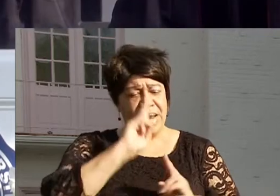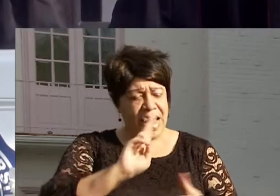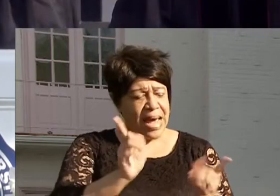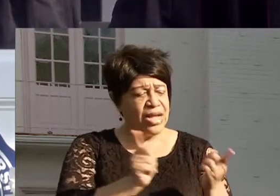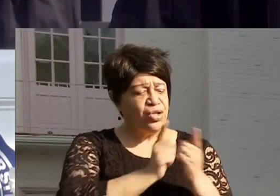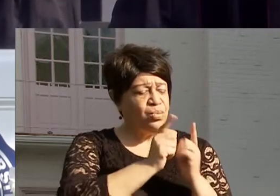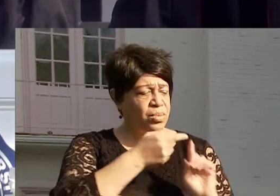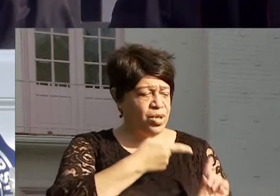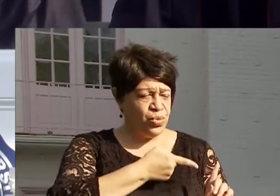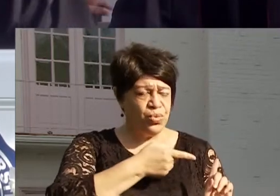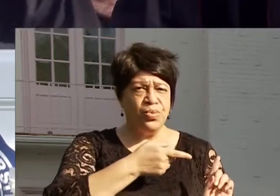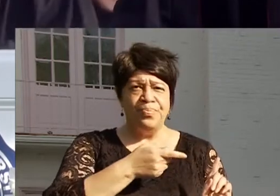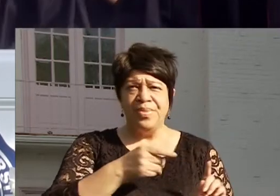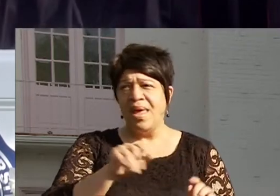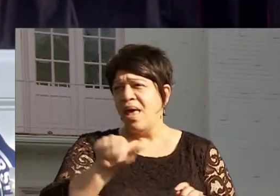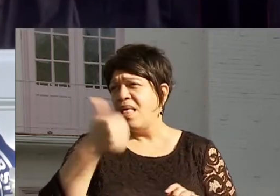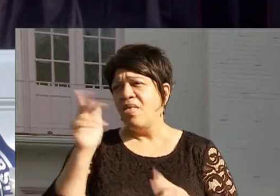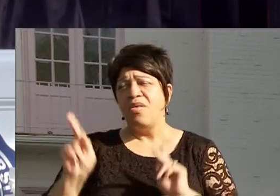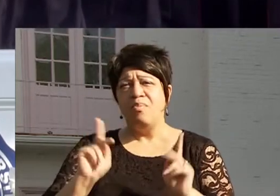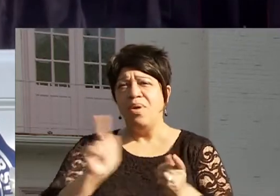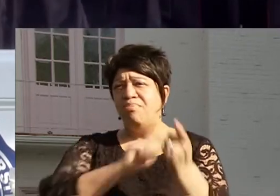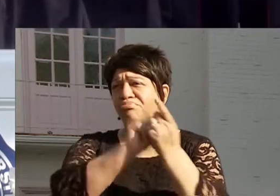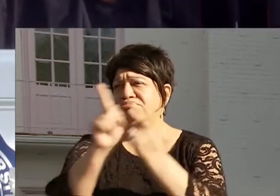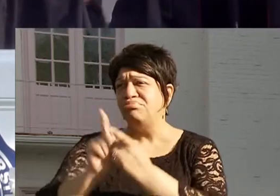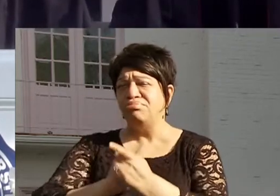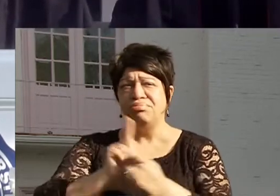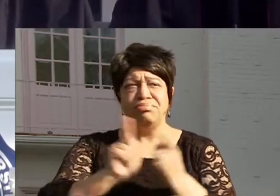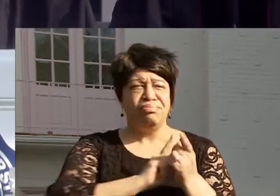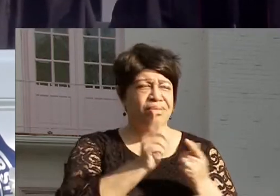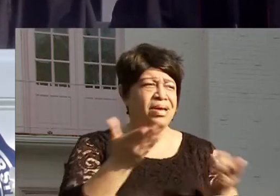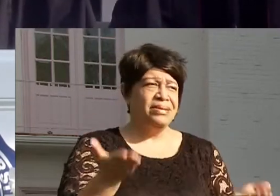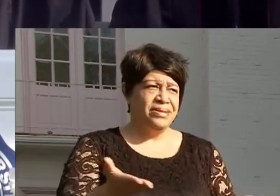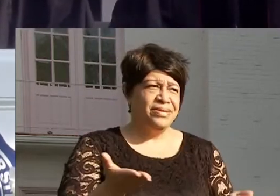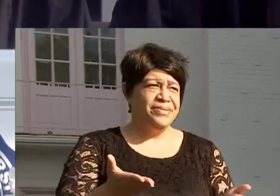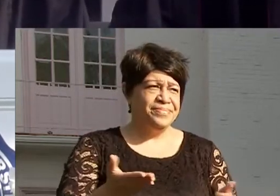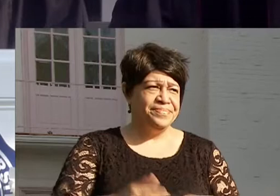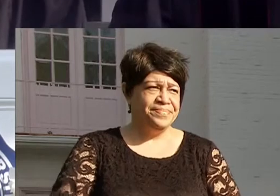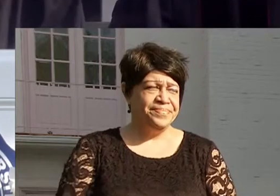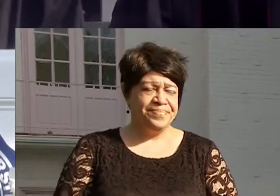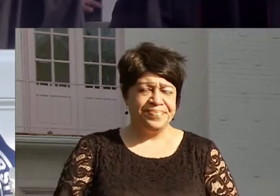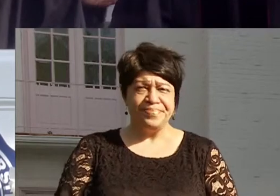I was able to meet in the office there.